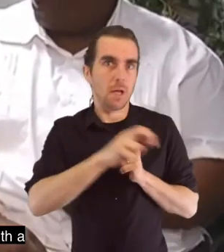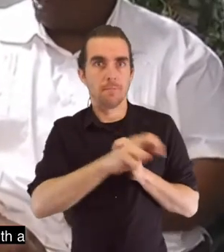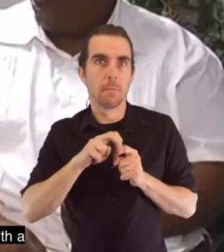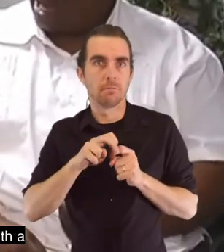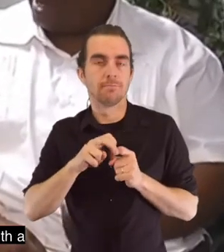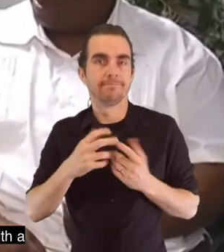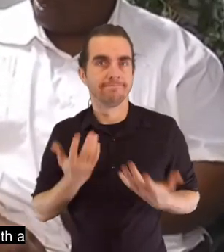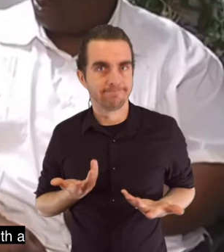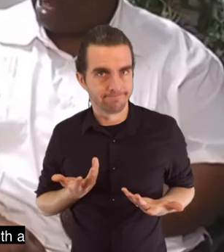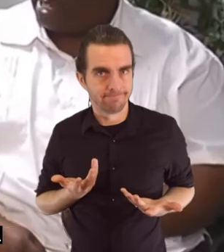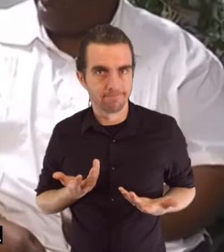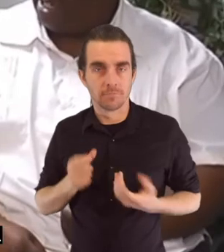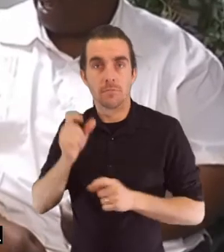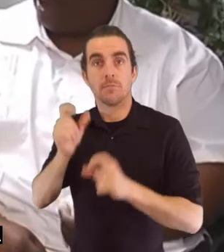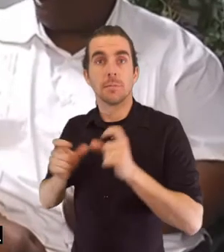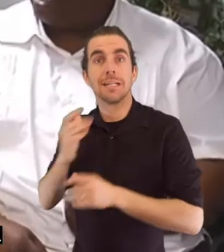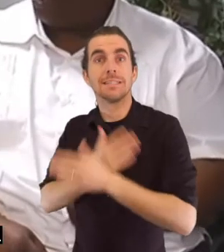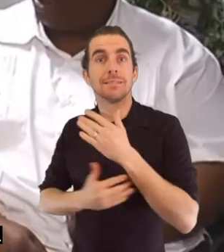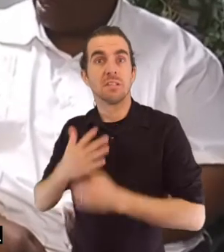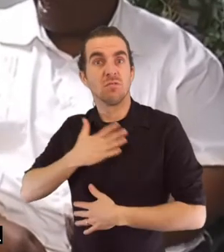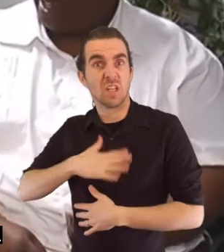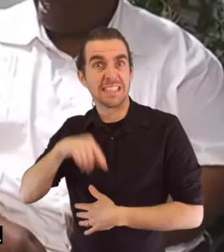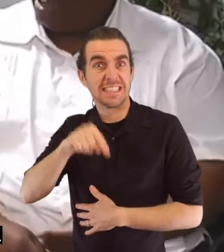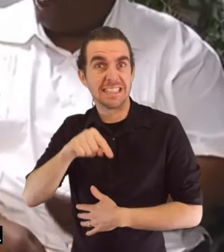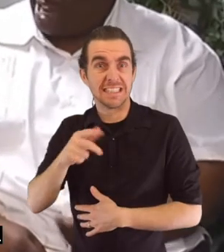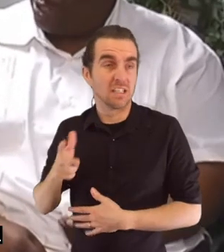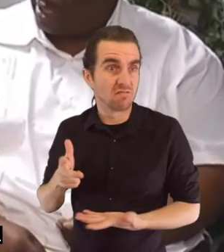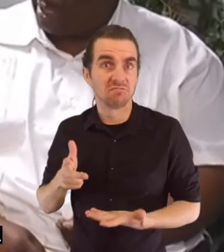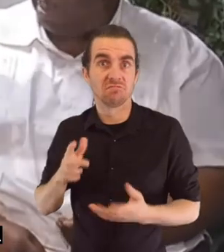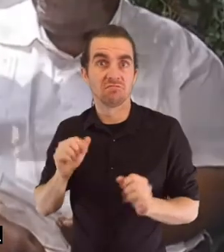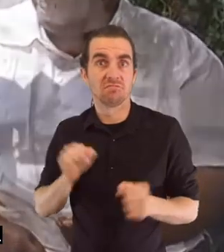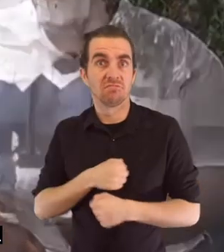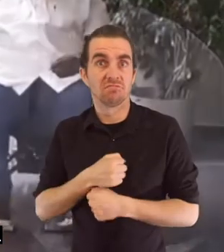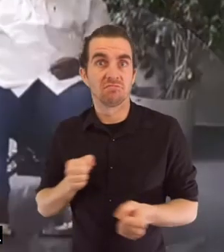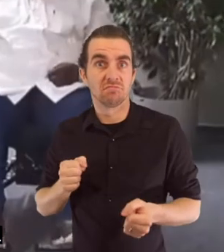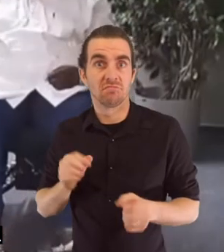back. When you come as a person with a disability wanting to use that parking, you can't use it.